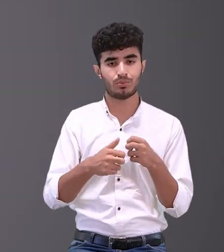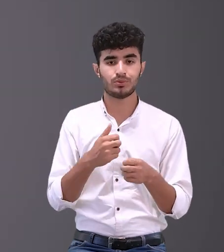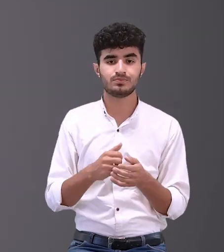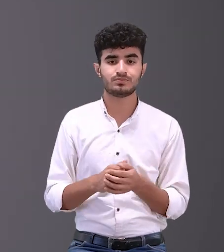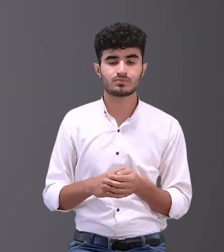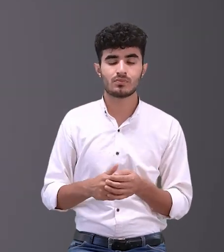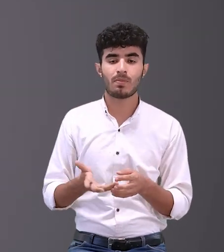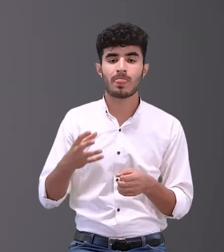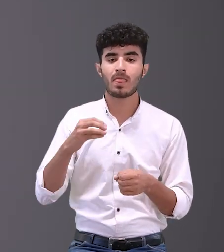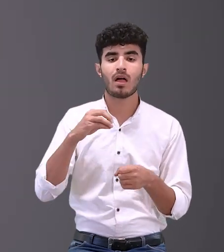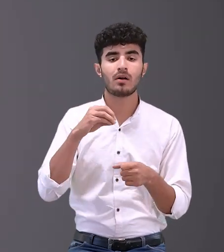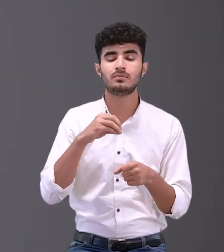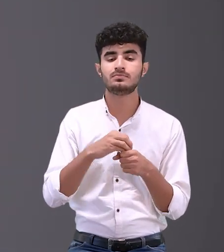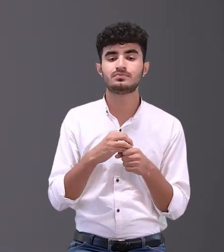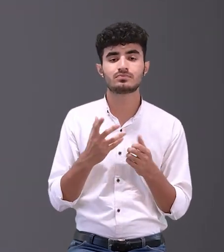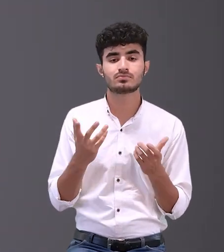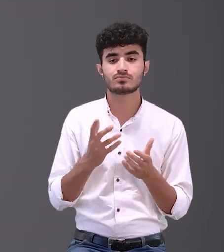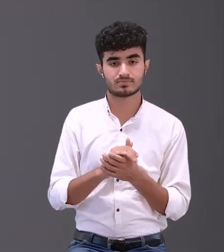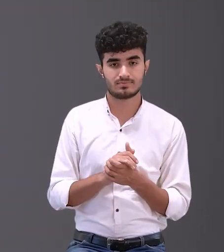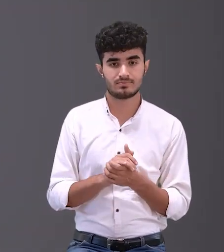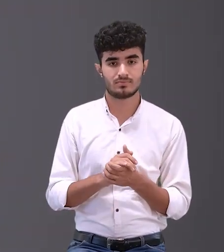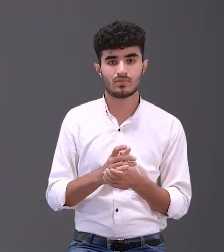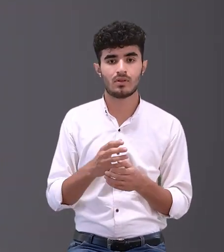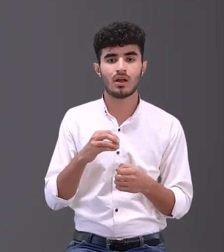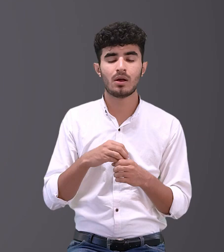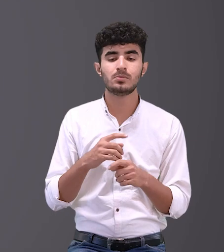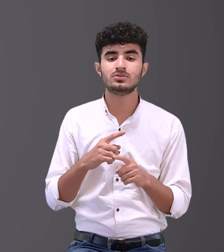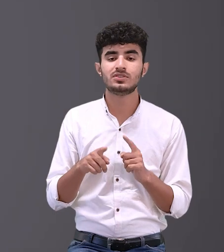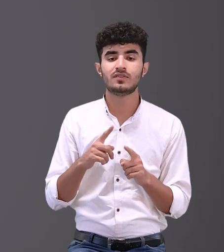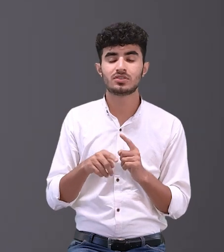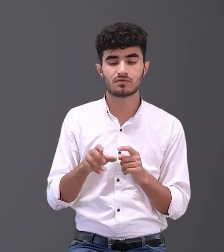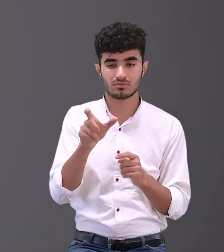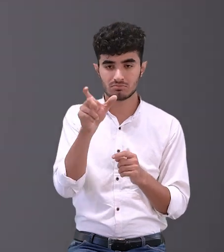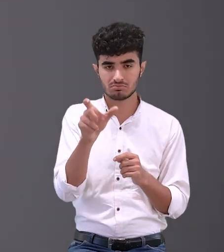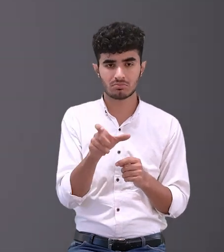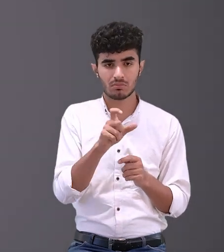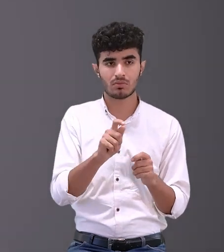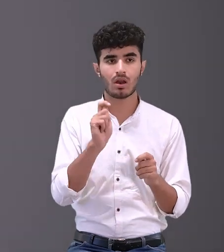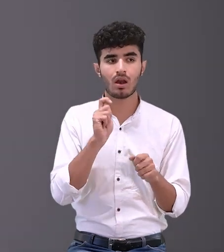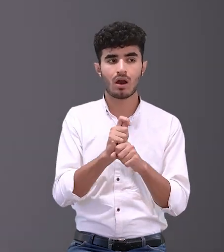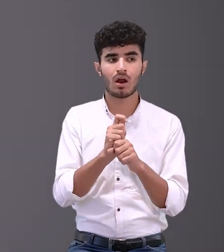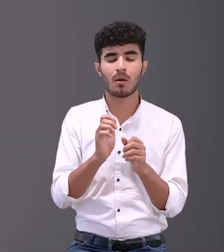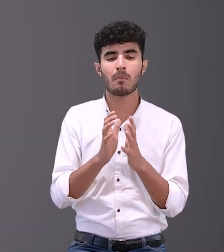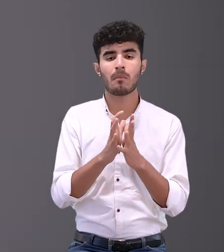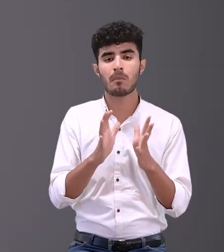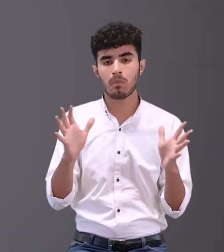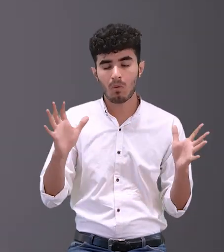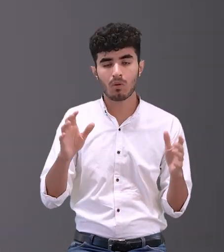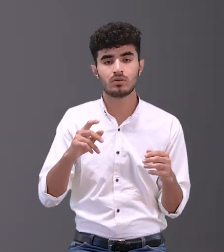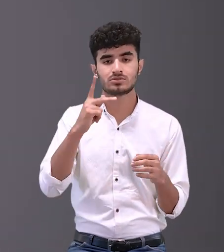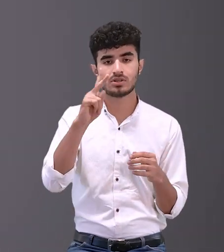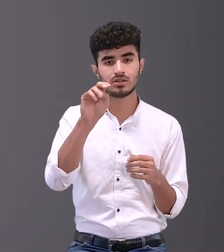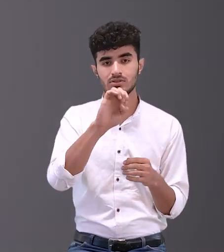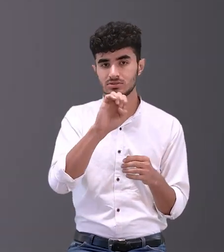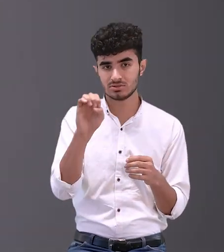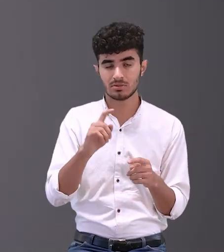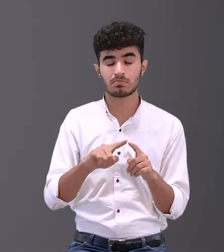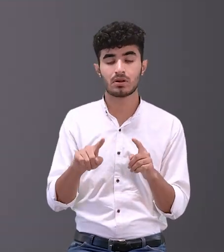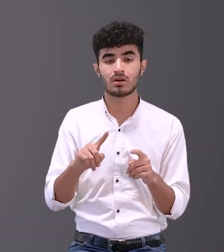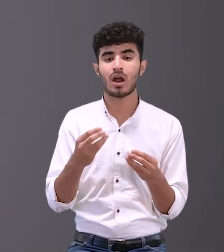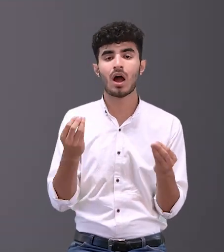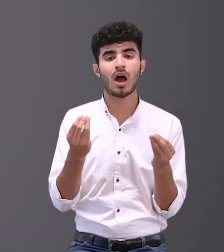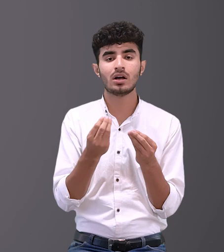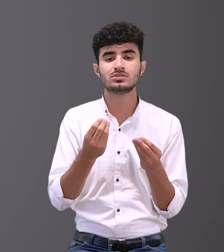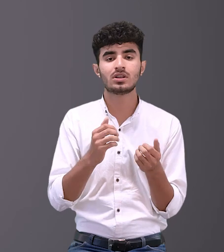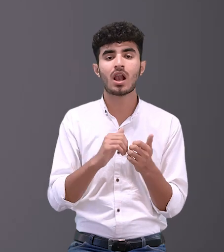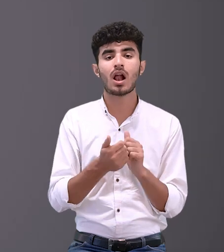So there's a lot of data, there's a lot of stuff that we can talk about on knees, but